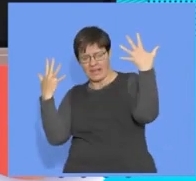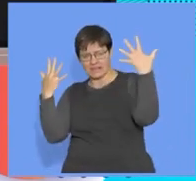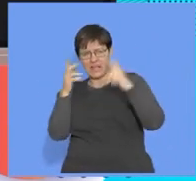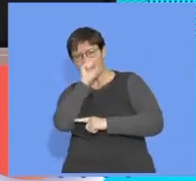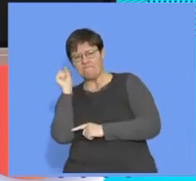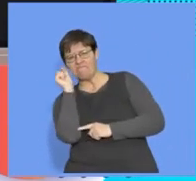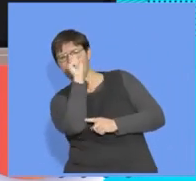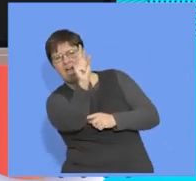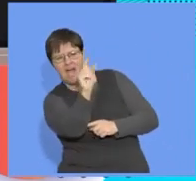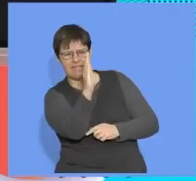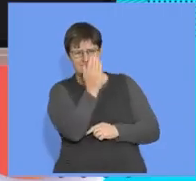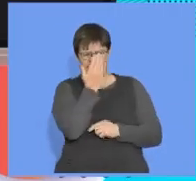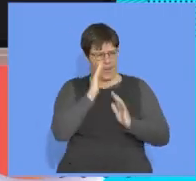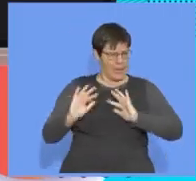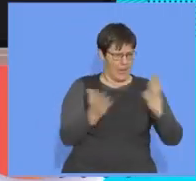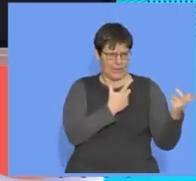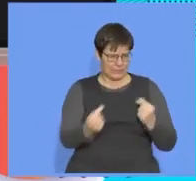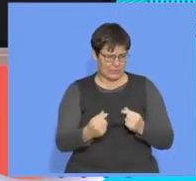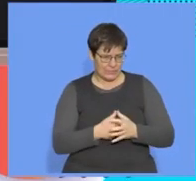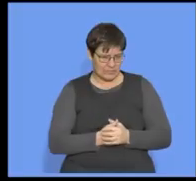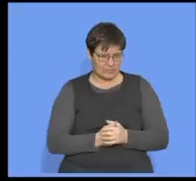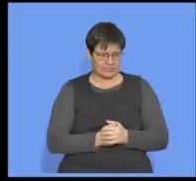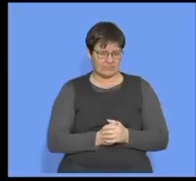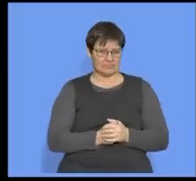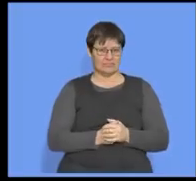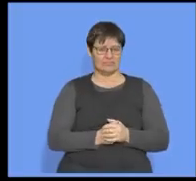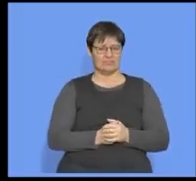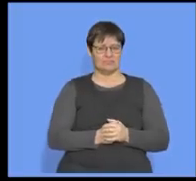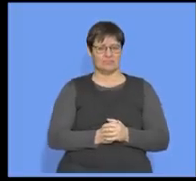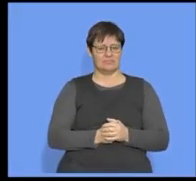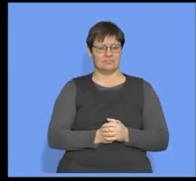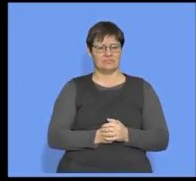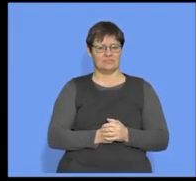far distance and near distance.